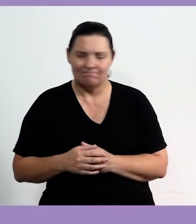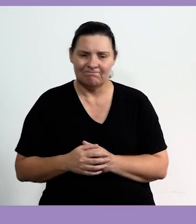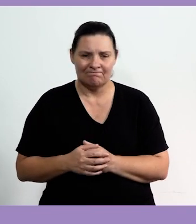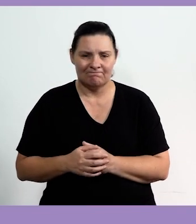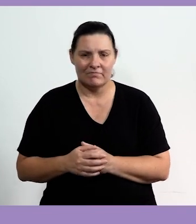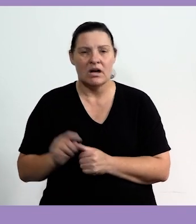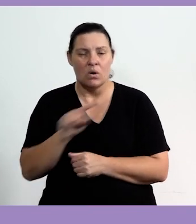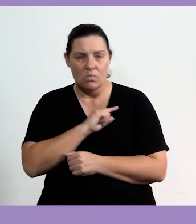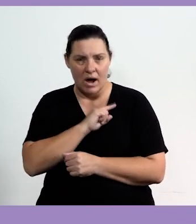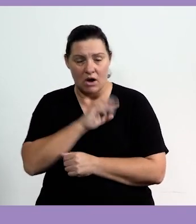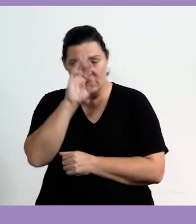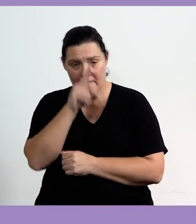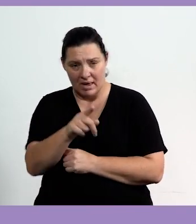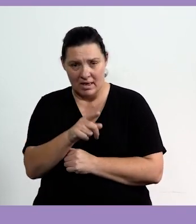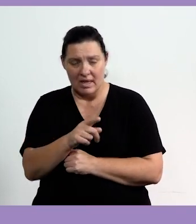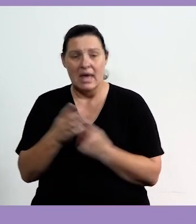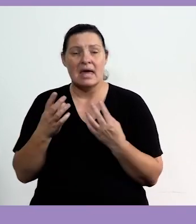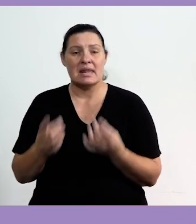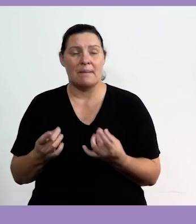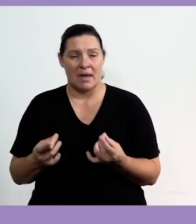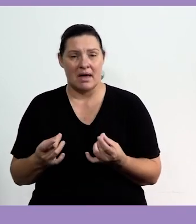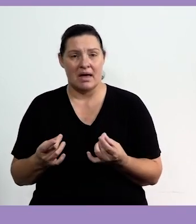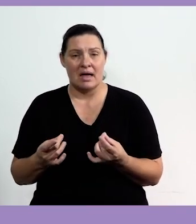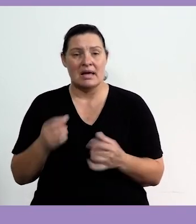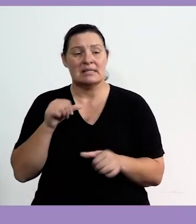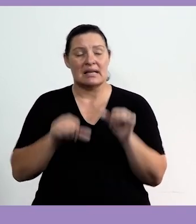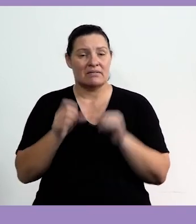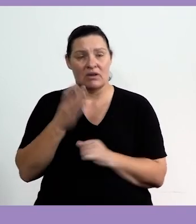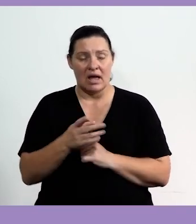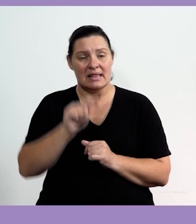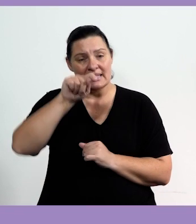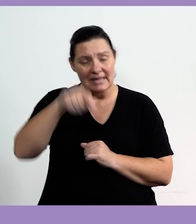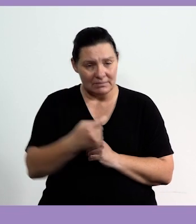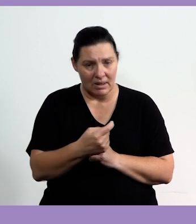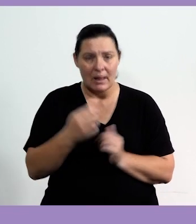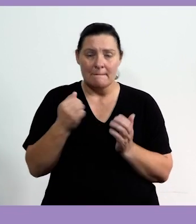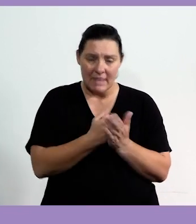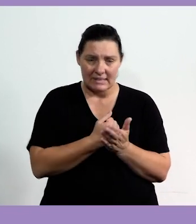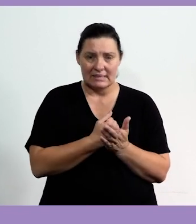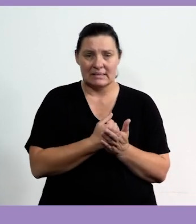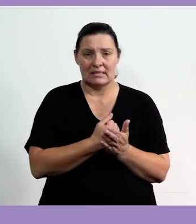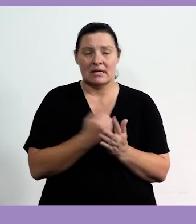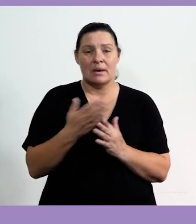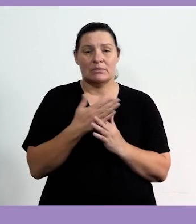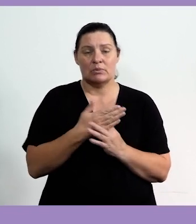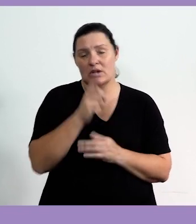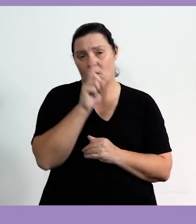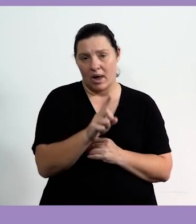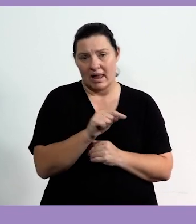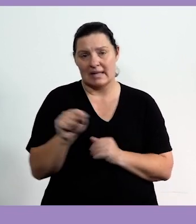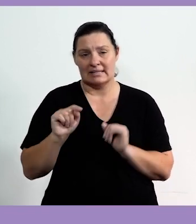scientific notation? No, it is not. Because remember, numbers that are in scientific notation, the decimal has to